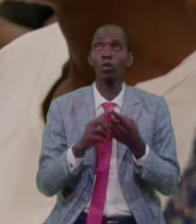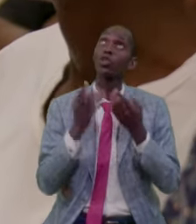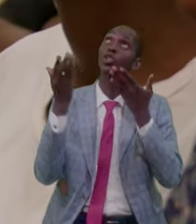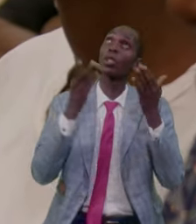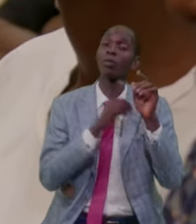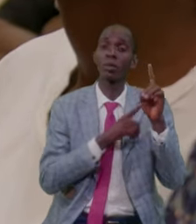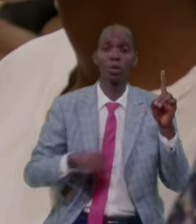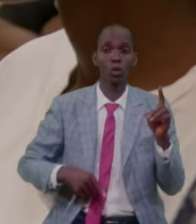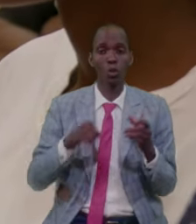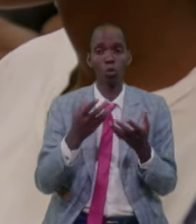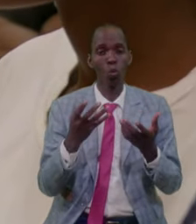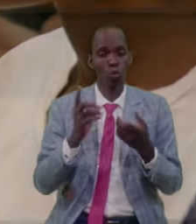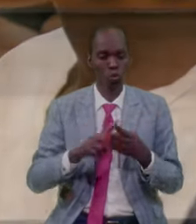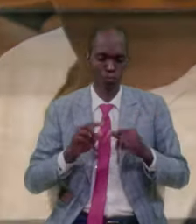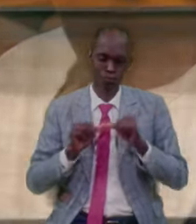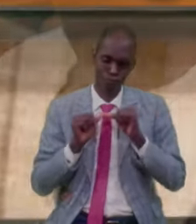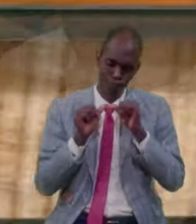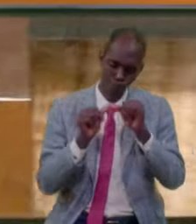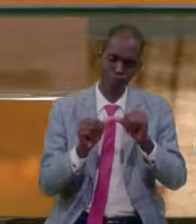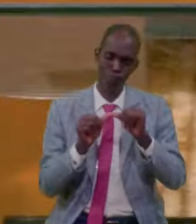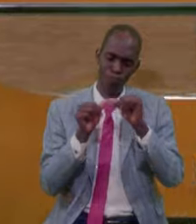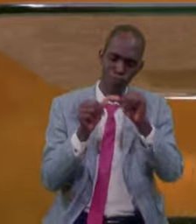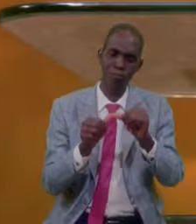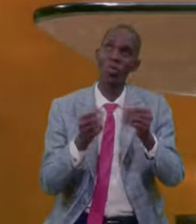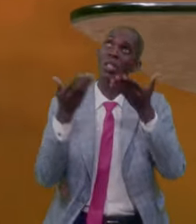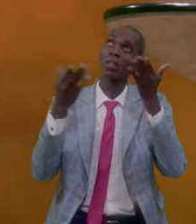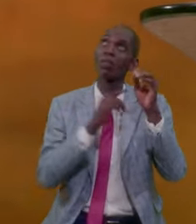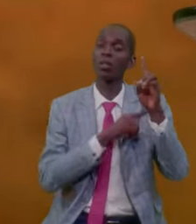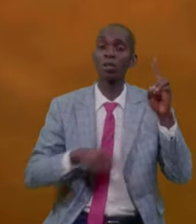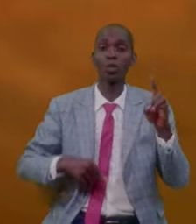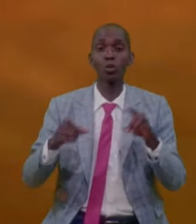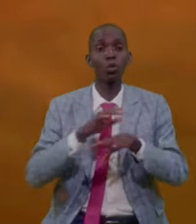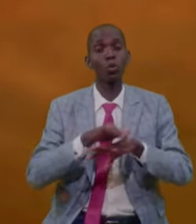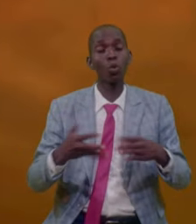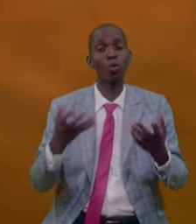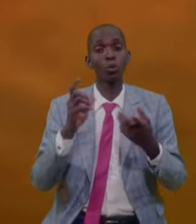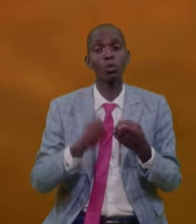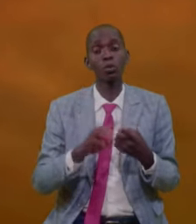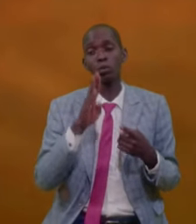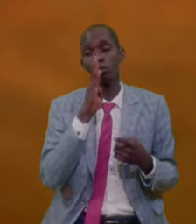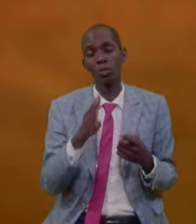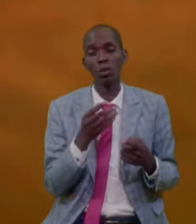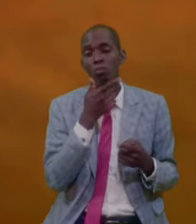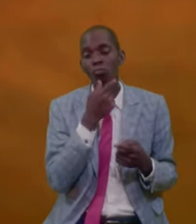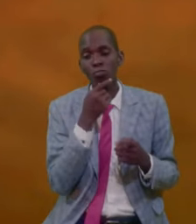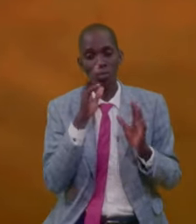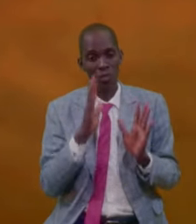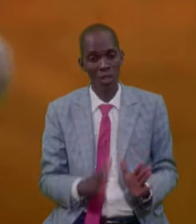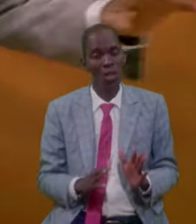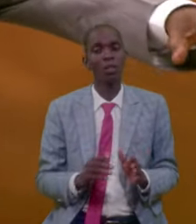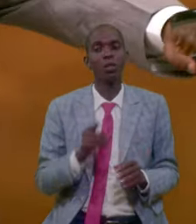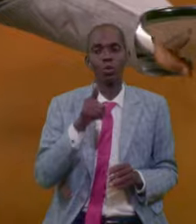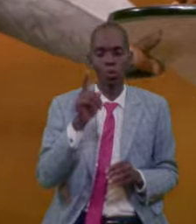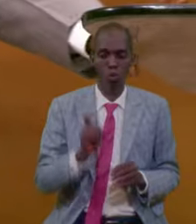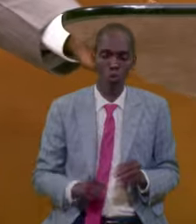if you're going to be steadfast with the Lord, if you're not going to remain superficial, sow to yourselves in